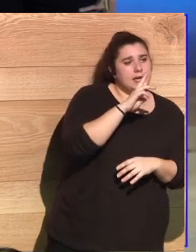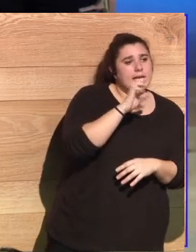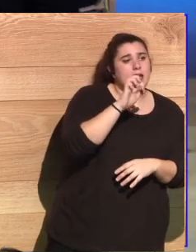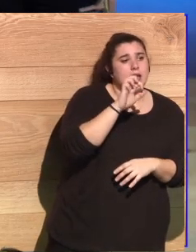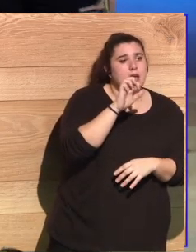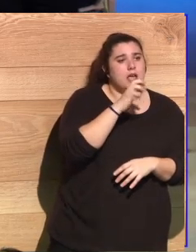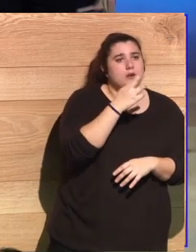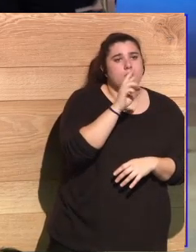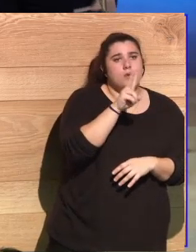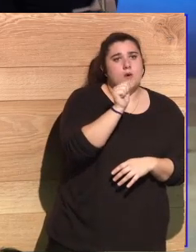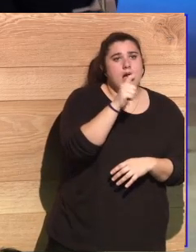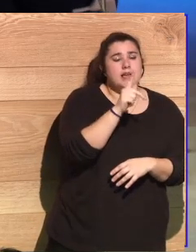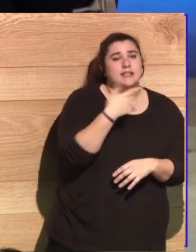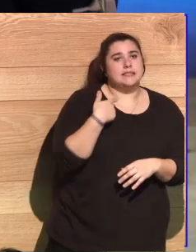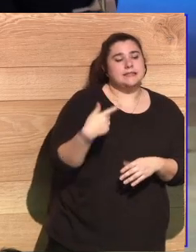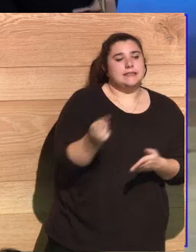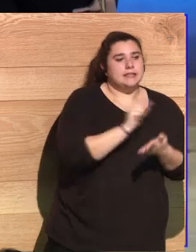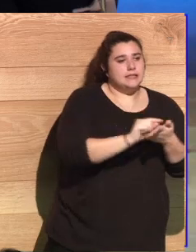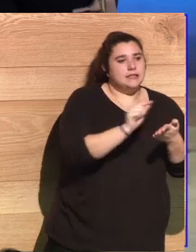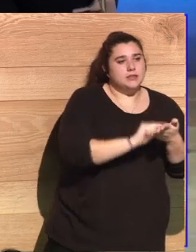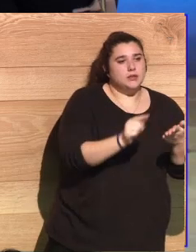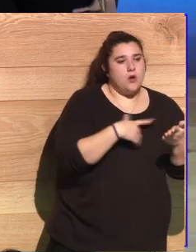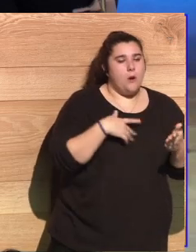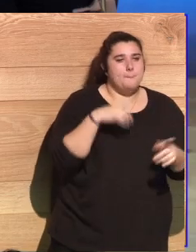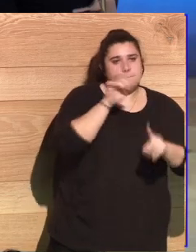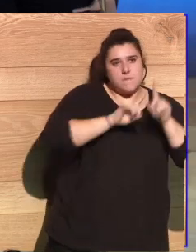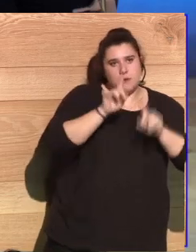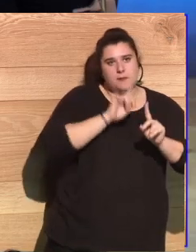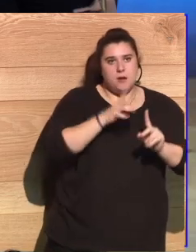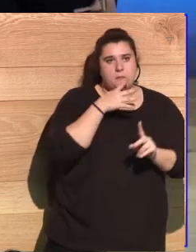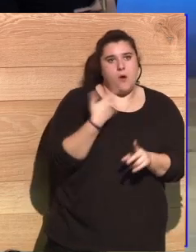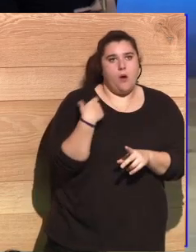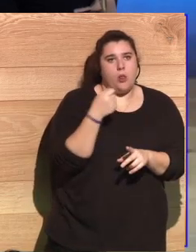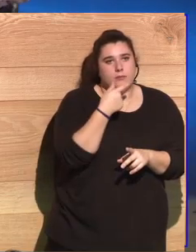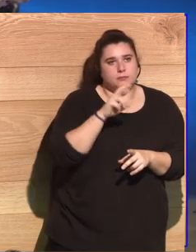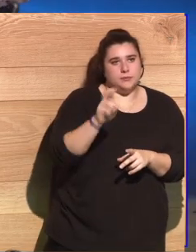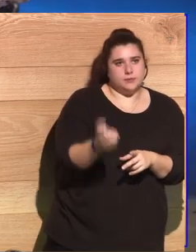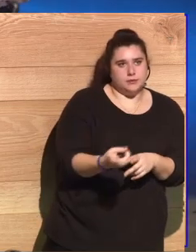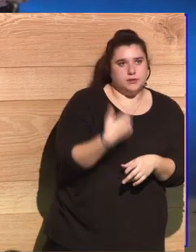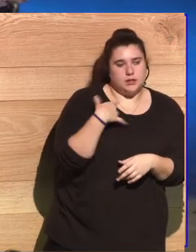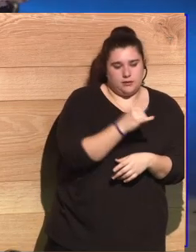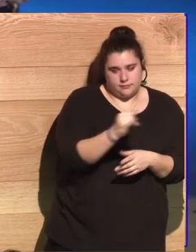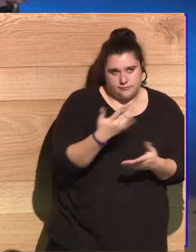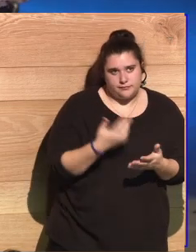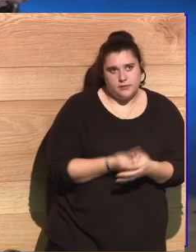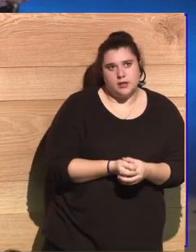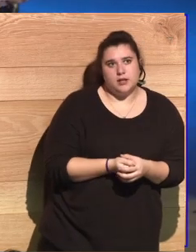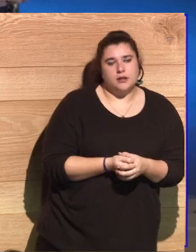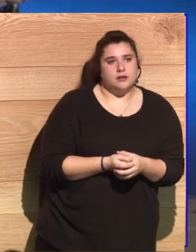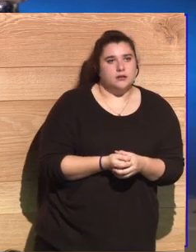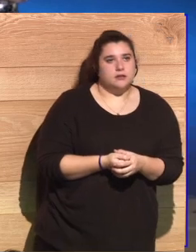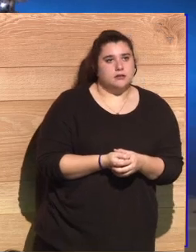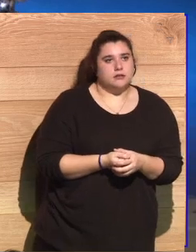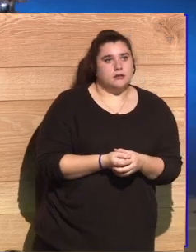Kerouac's steps, who's a writer that had some problems with illegal substances, right?